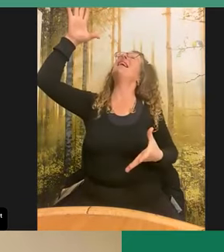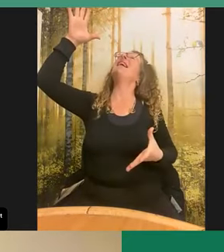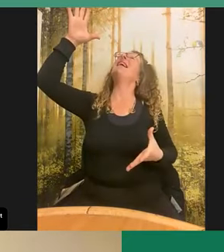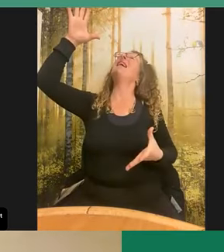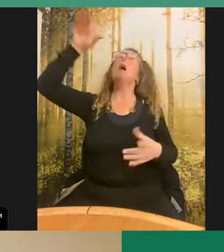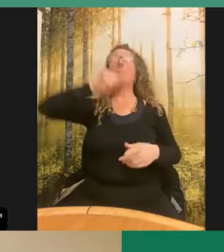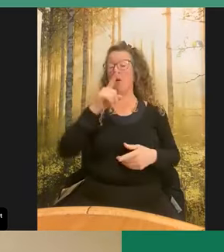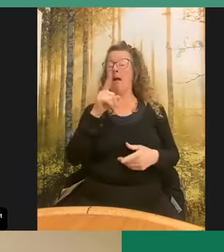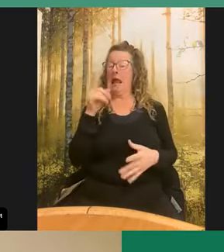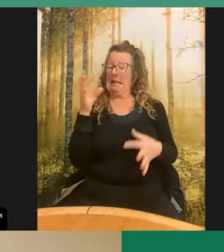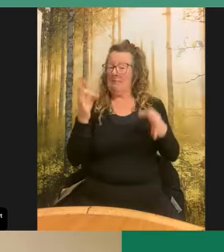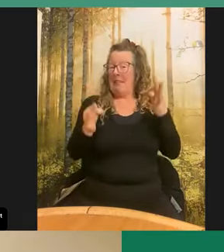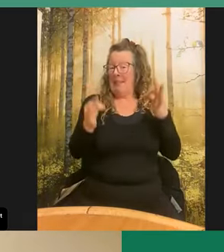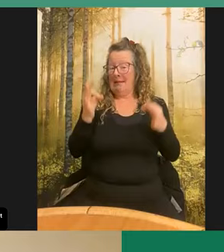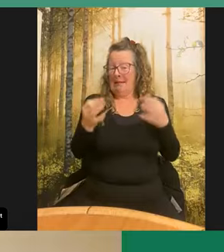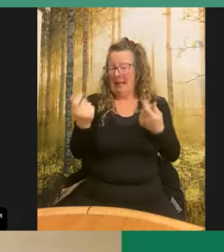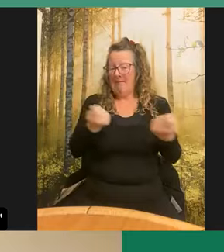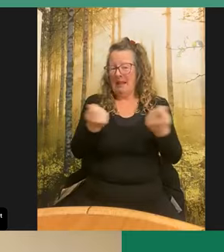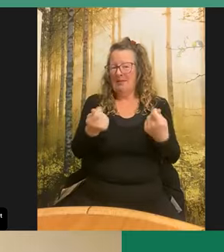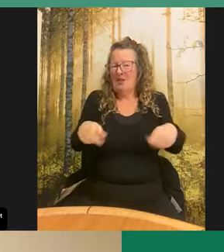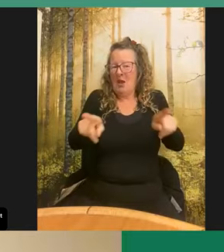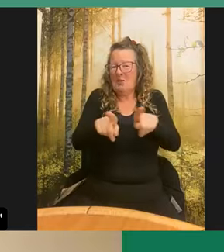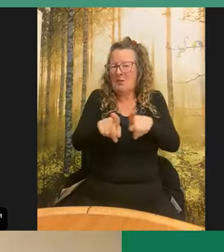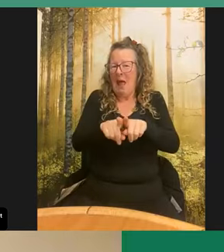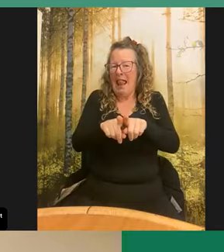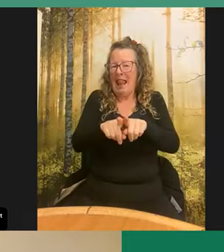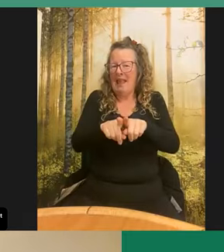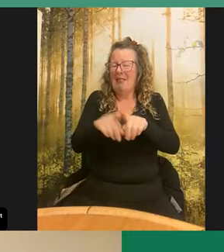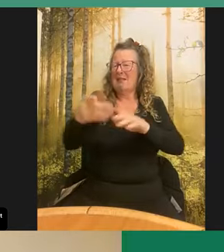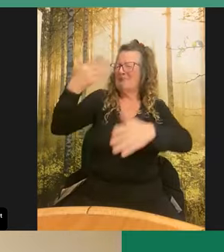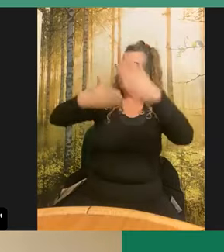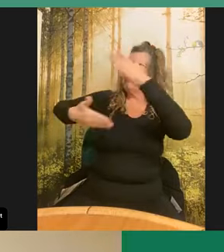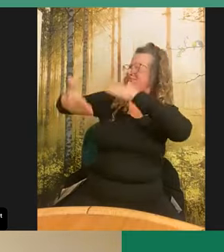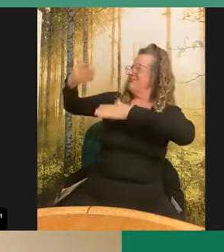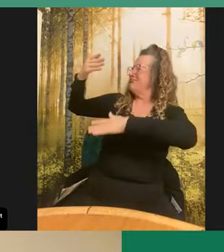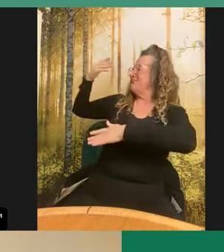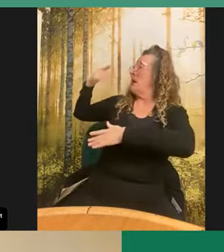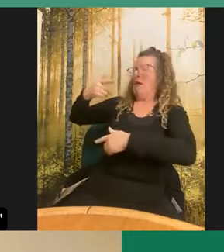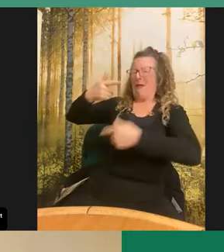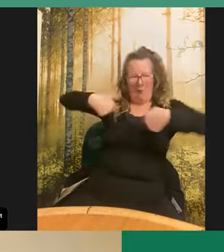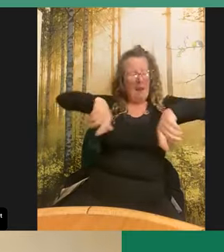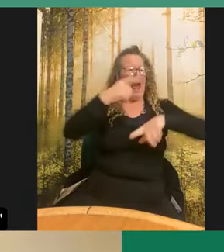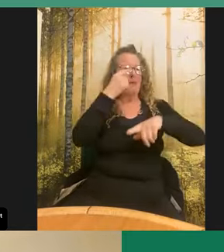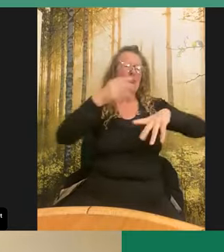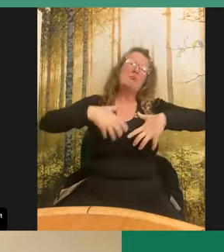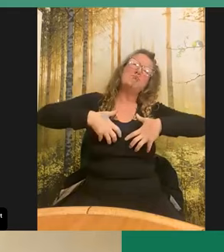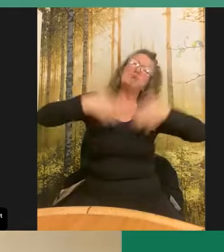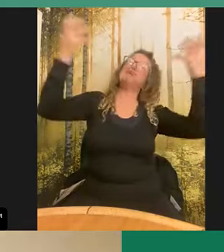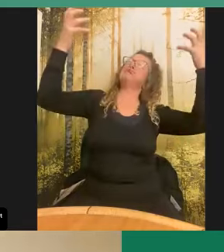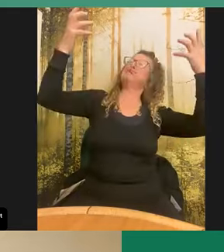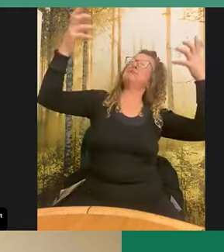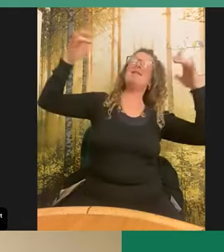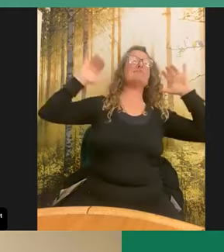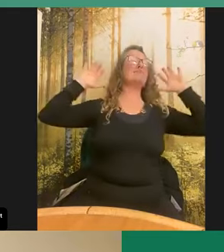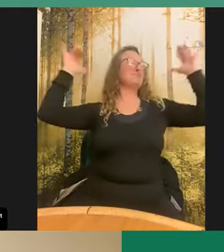politically managed escape because it's a kind of vent. So there's this long history of like us being able to kind of vent this, and then carnival